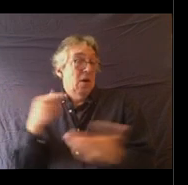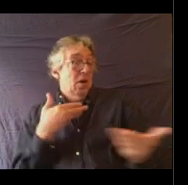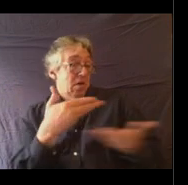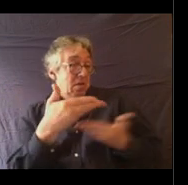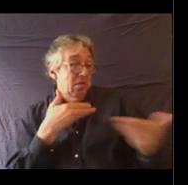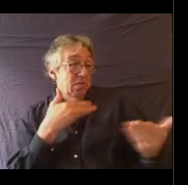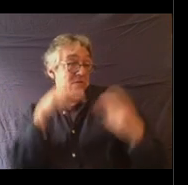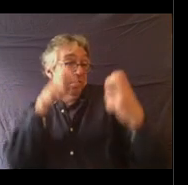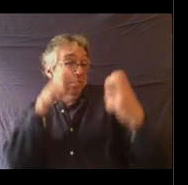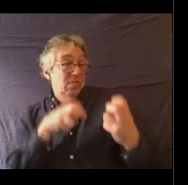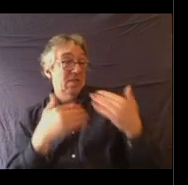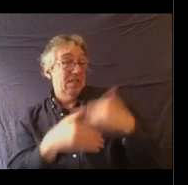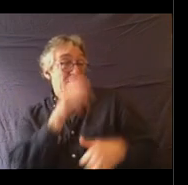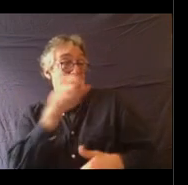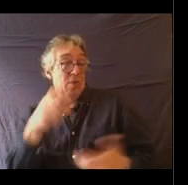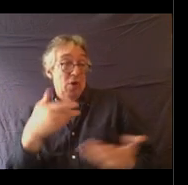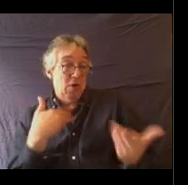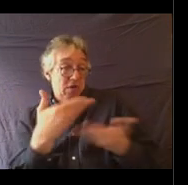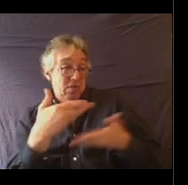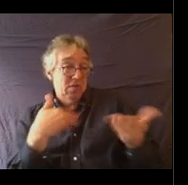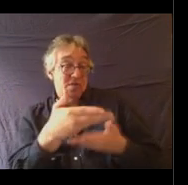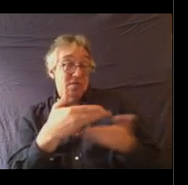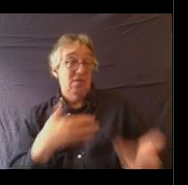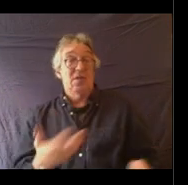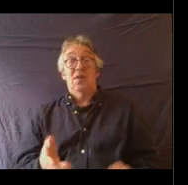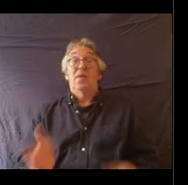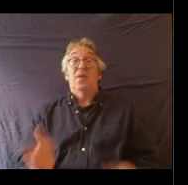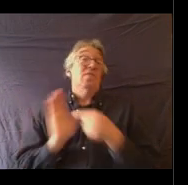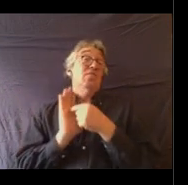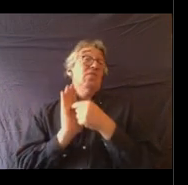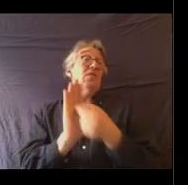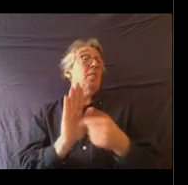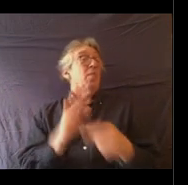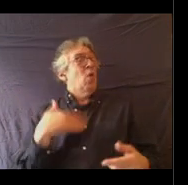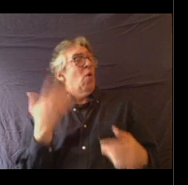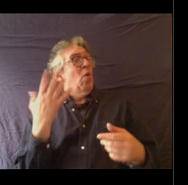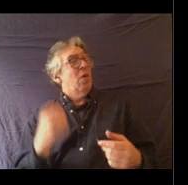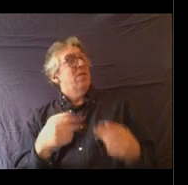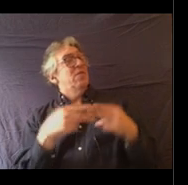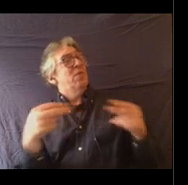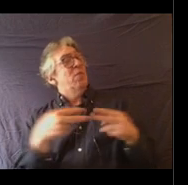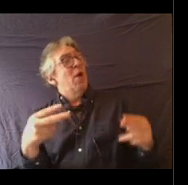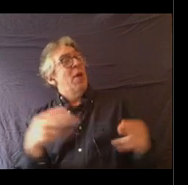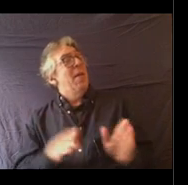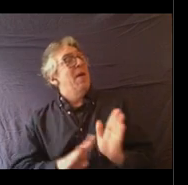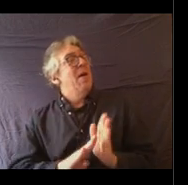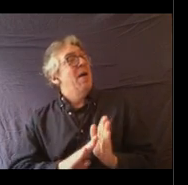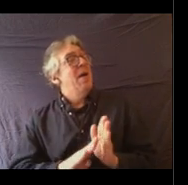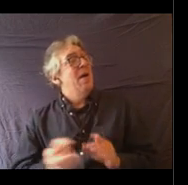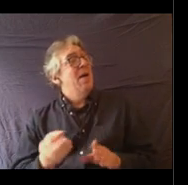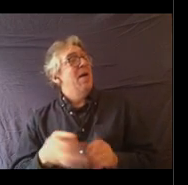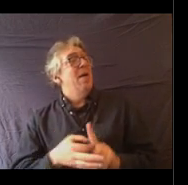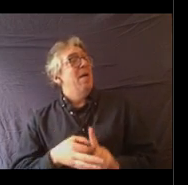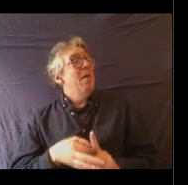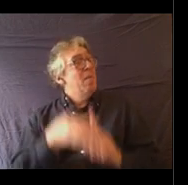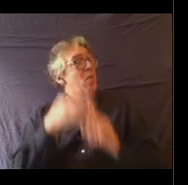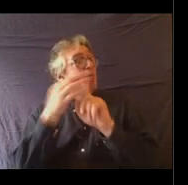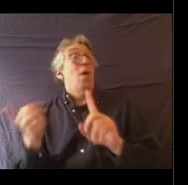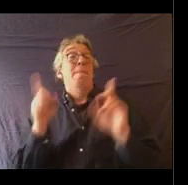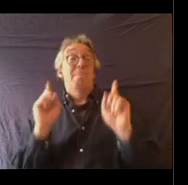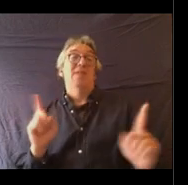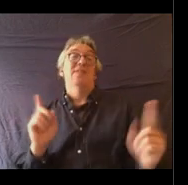say, okay, we want to improve our subtitles for the deaf and hard of hearing, and therefore they should meet with the community and discuss